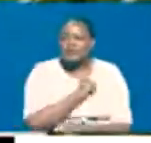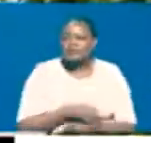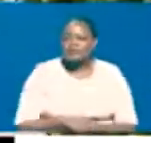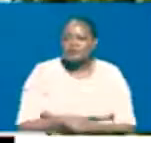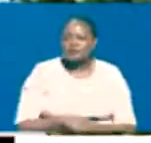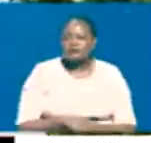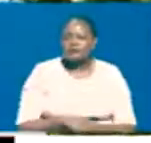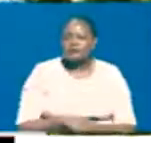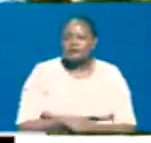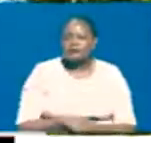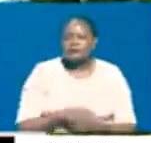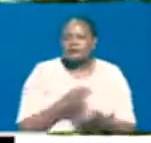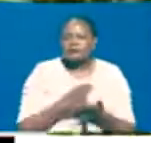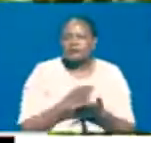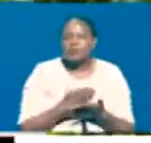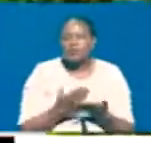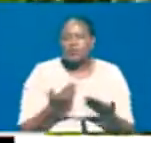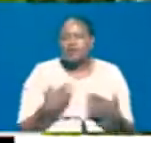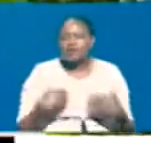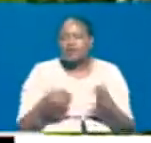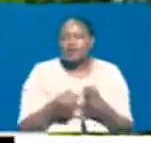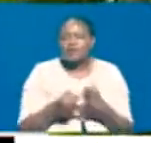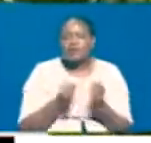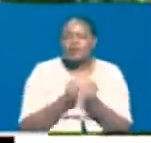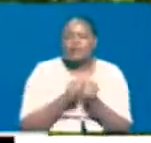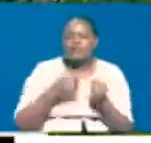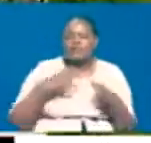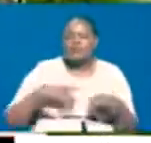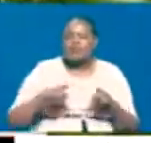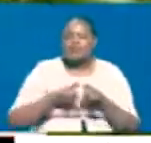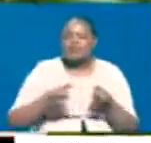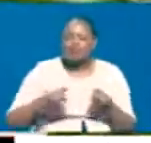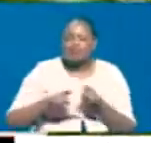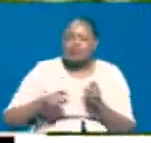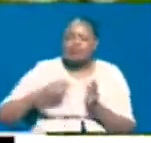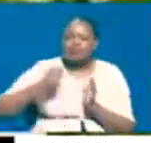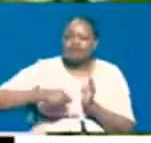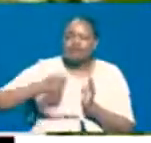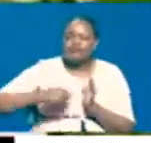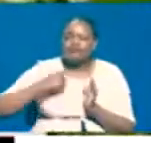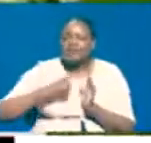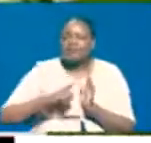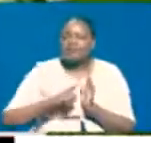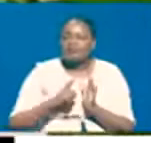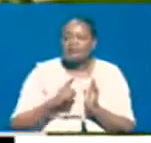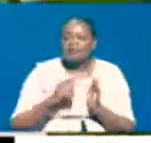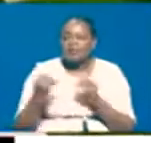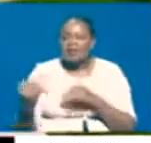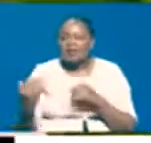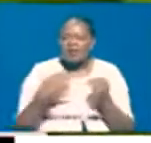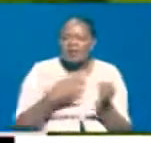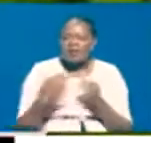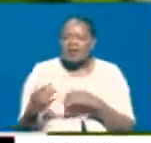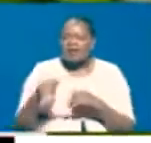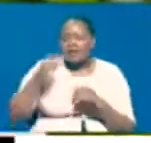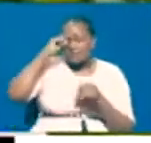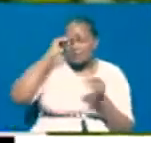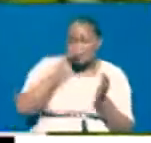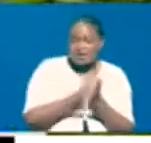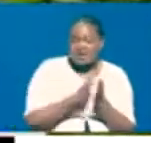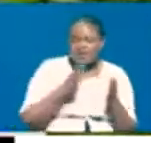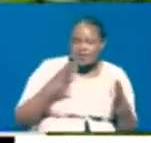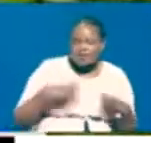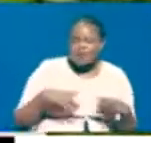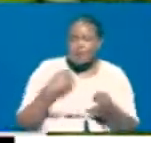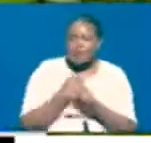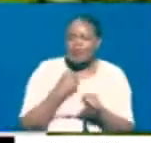no respite for sawmillers in the country. Much of what we've seen is back and forth between government and sawmillers. But one thing is clear,